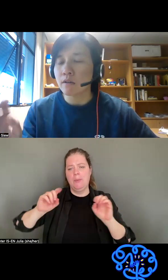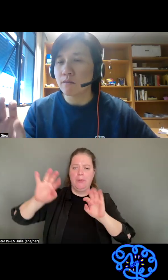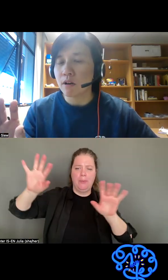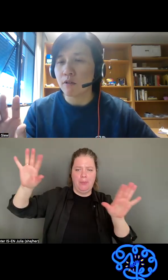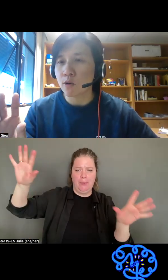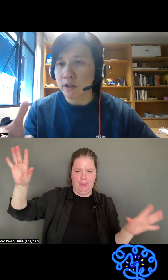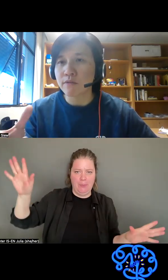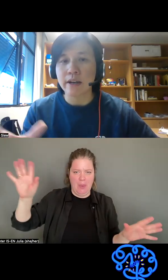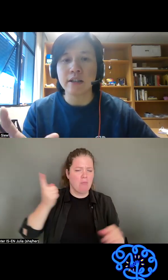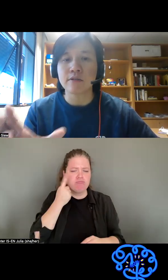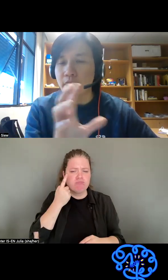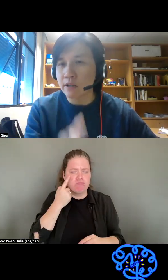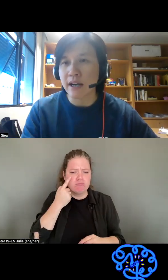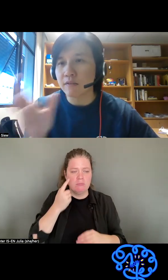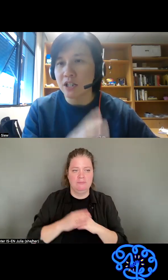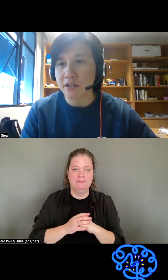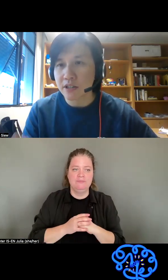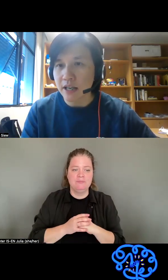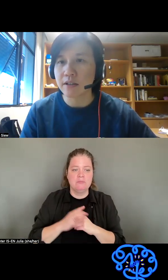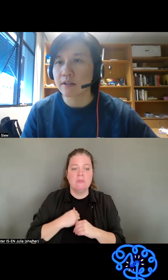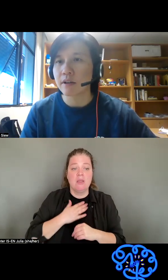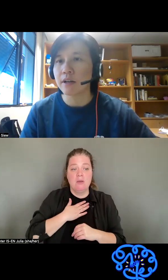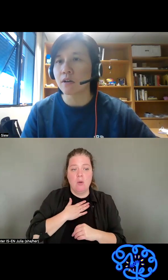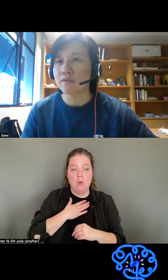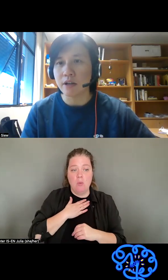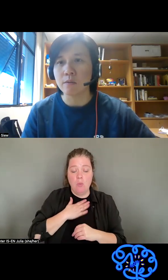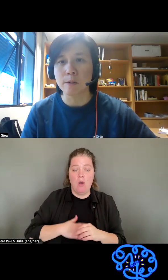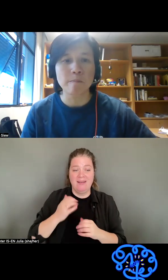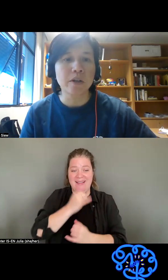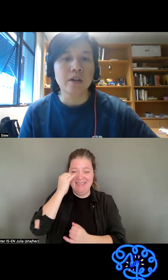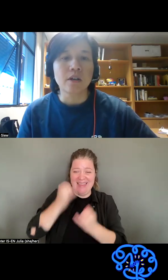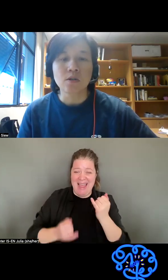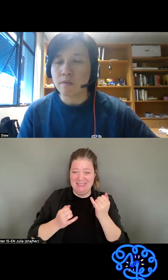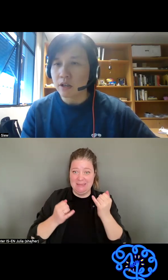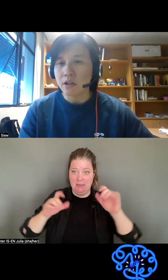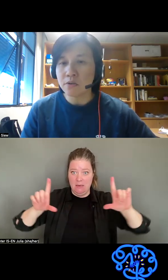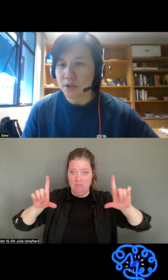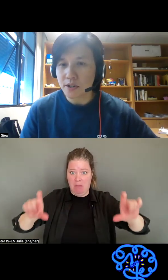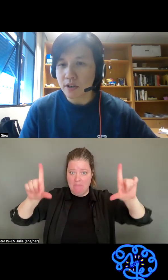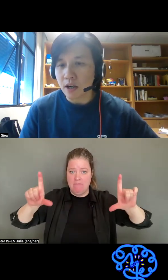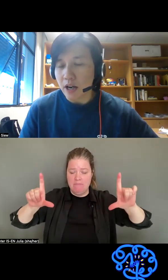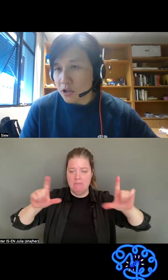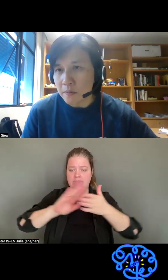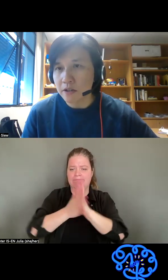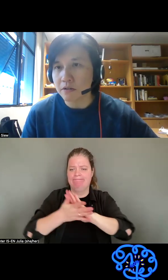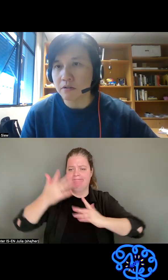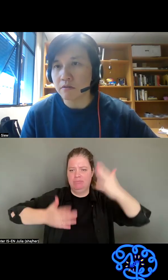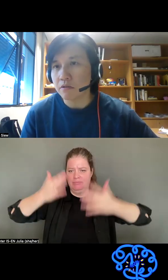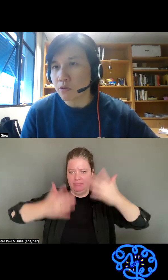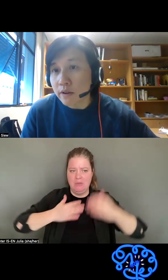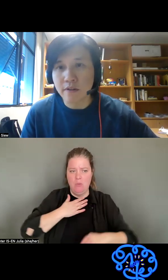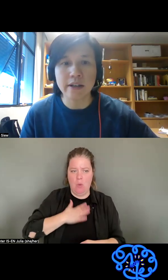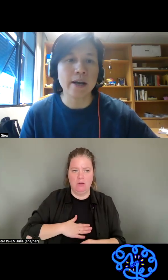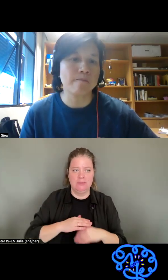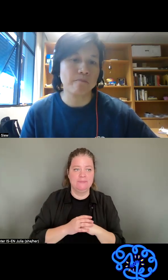way of quantifying the final activation state, right, of the network. So we use entropy